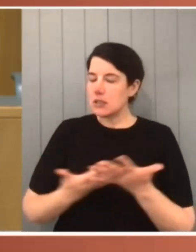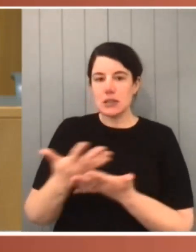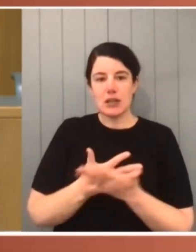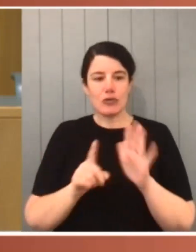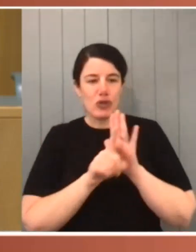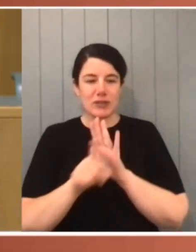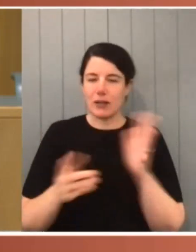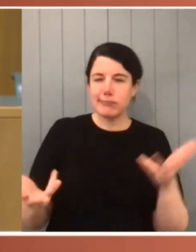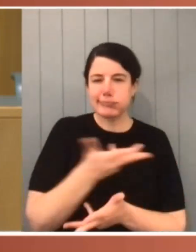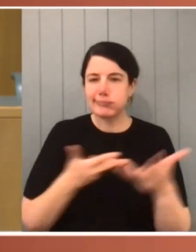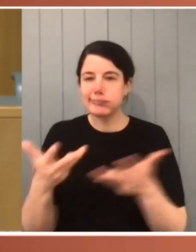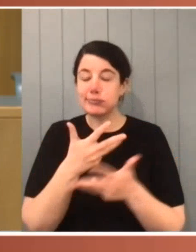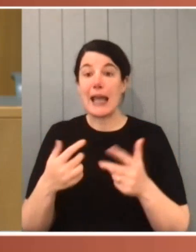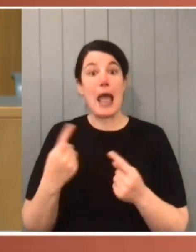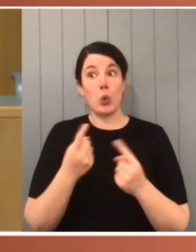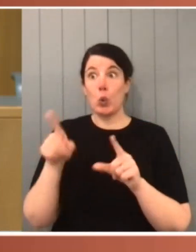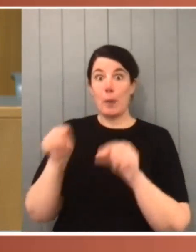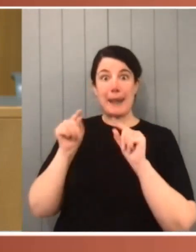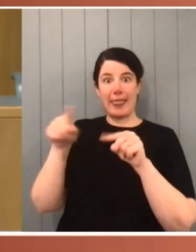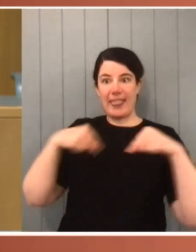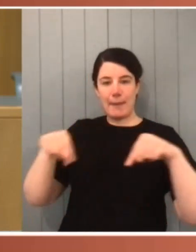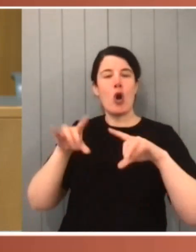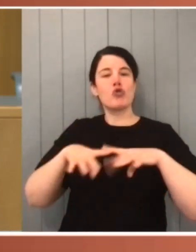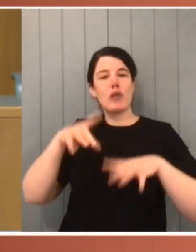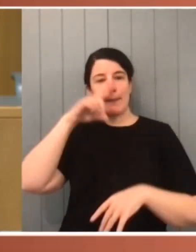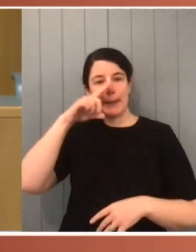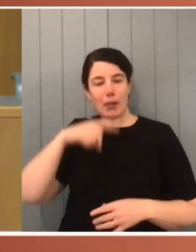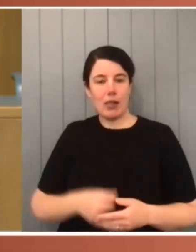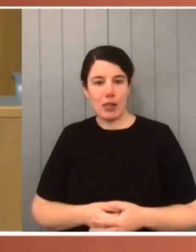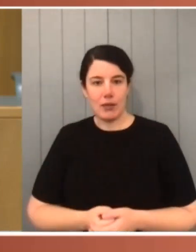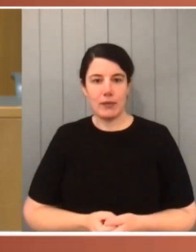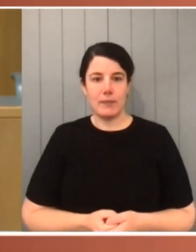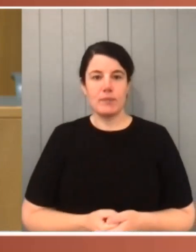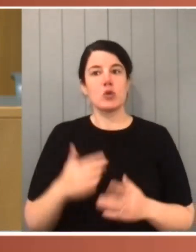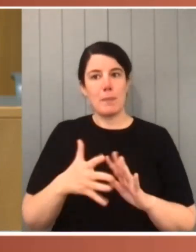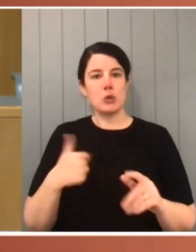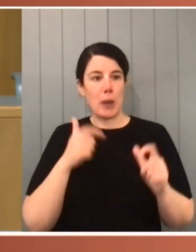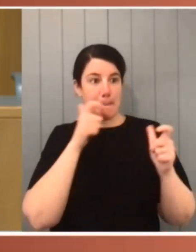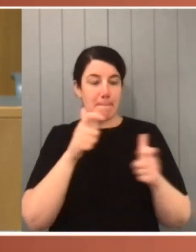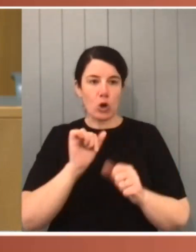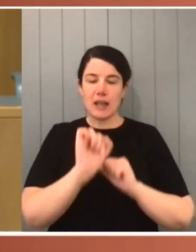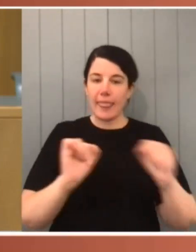are elected by voters. So there's a close democratic monitoring of individual rights and liberties.